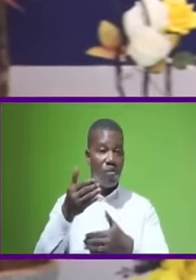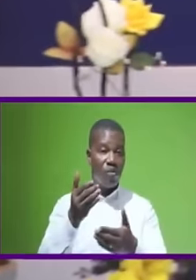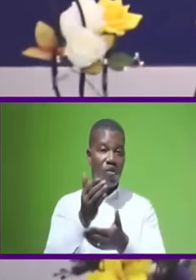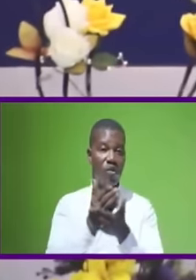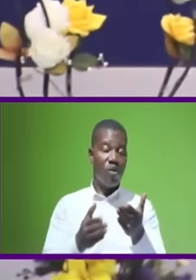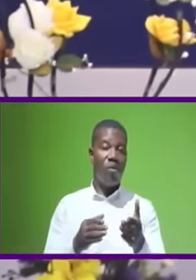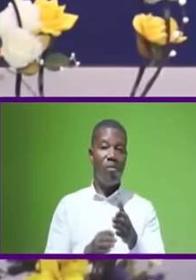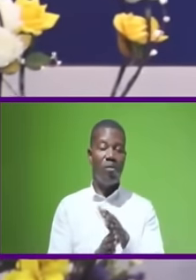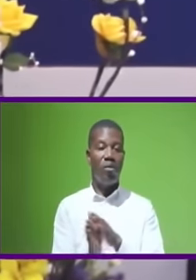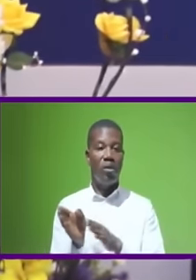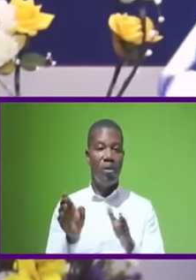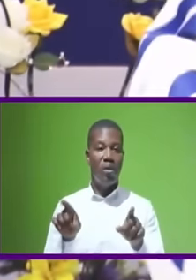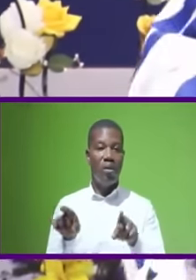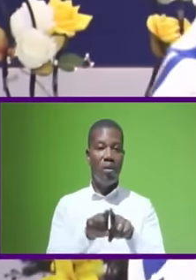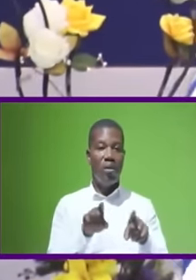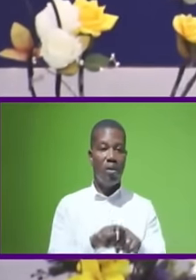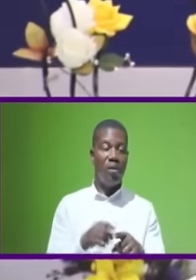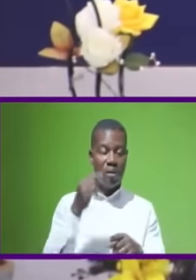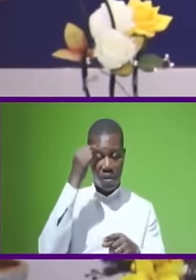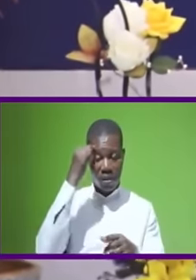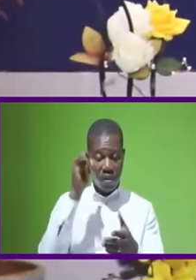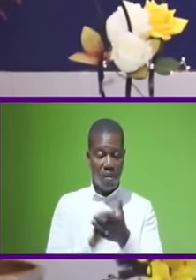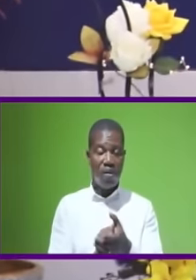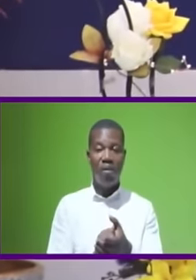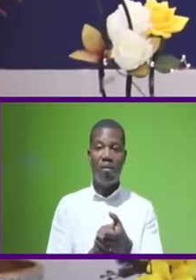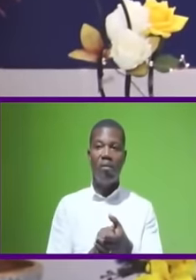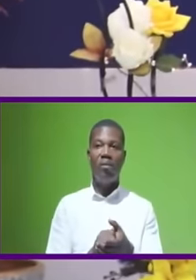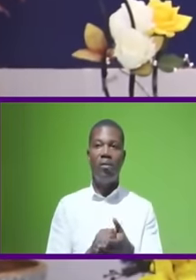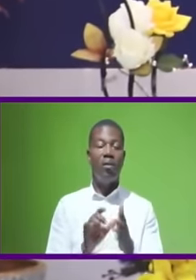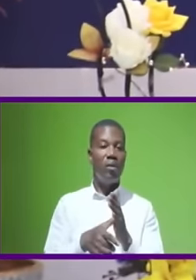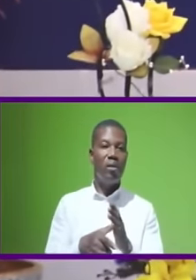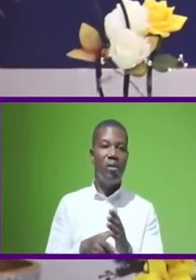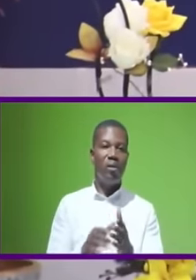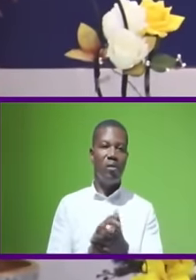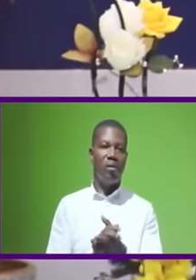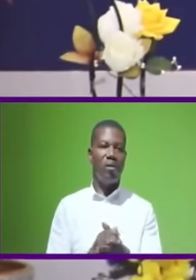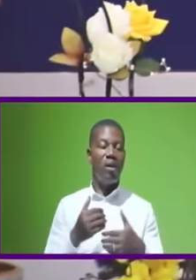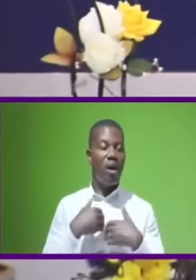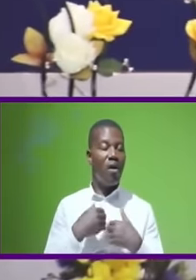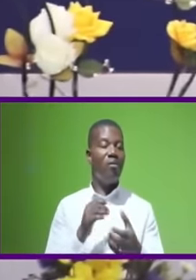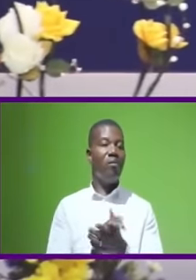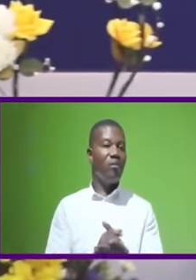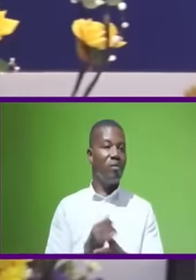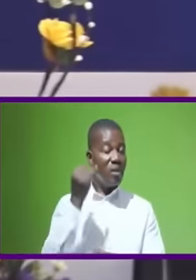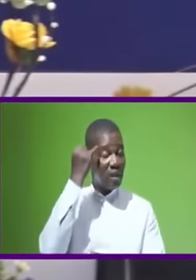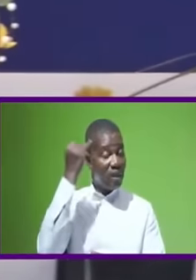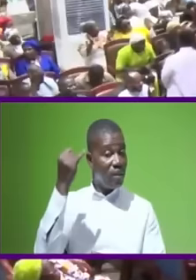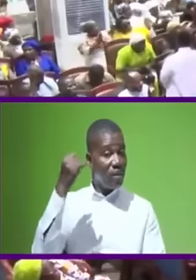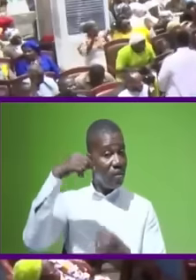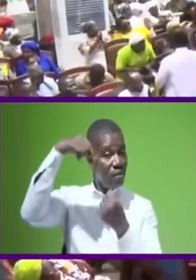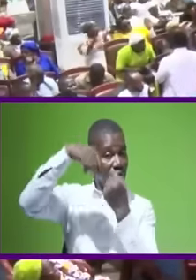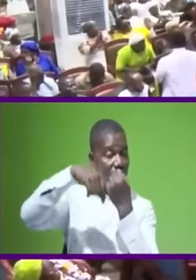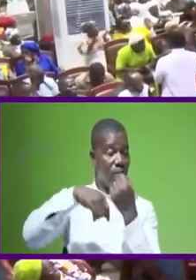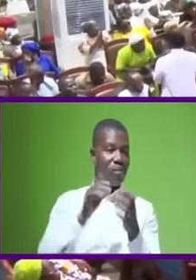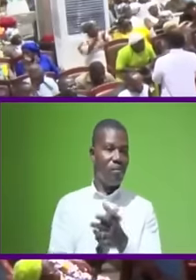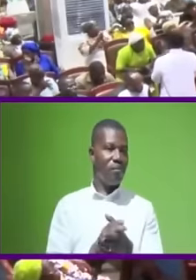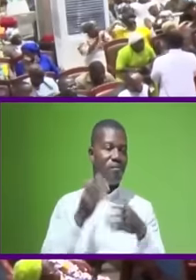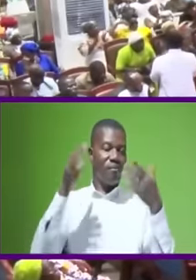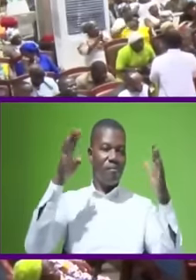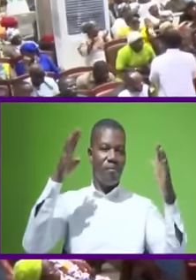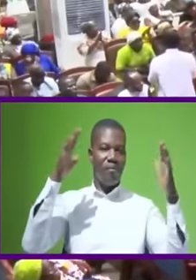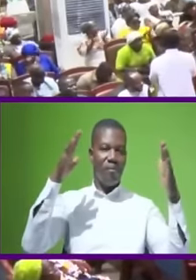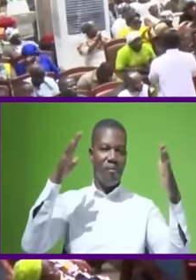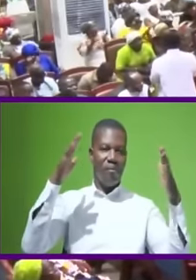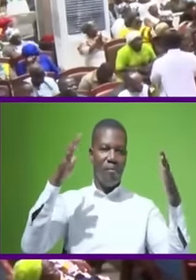Jenny movement, not in Susiebiaba, Oboa Nekosa connection. Oh, Sam Kasiapa. Just as